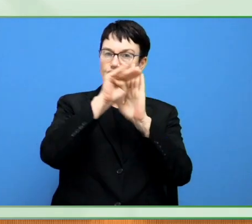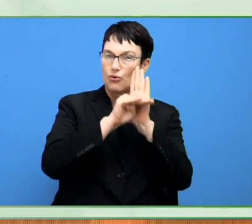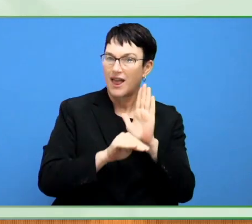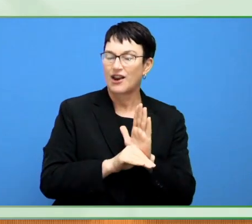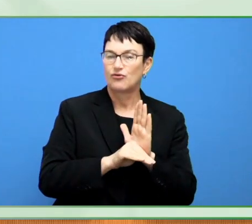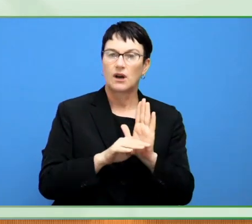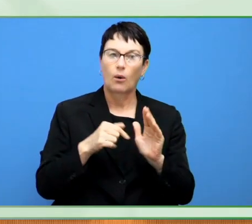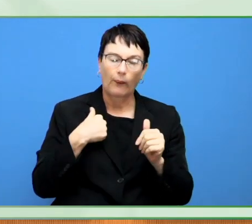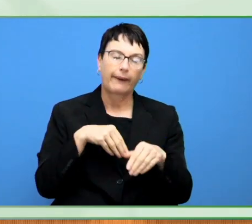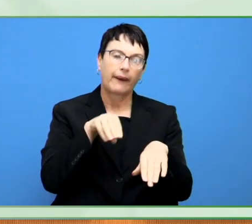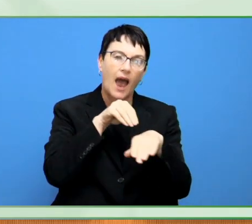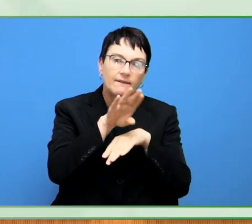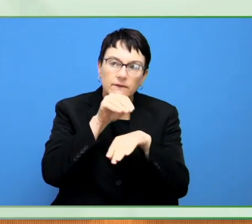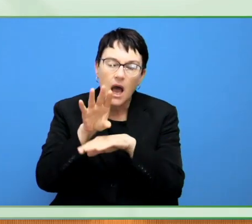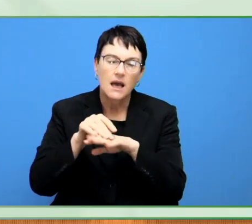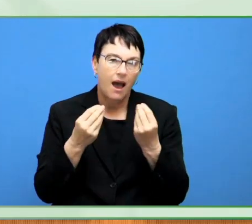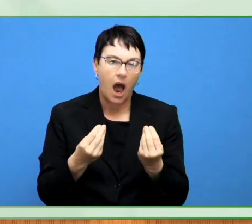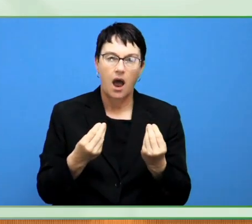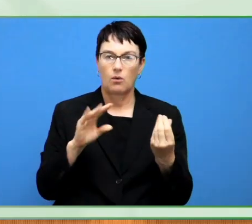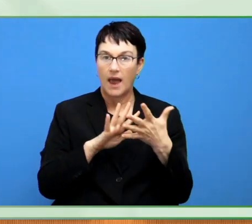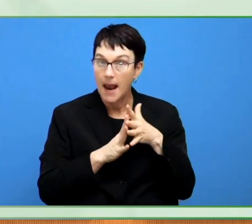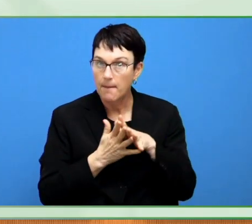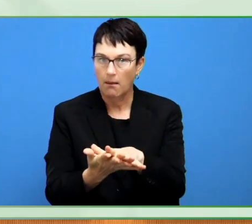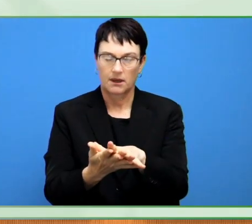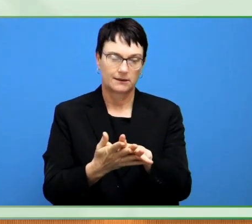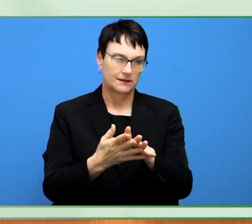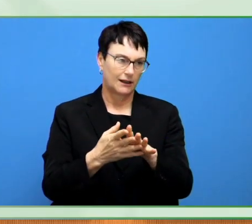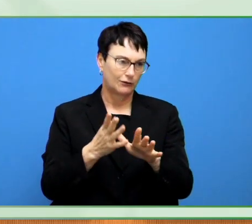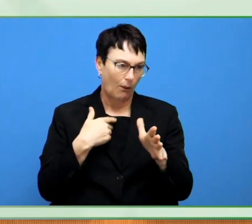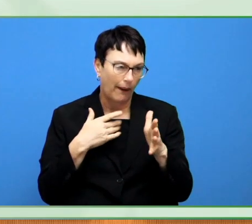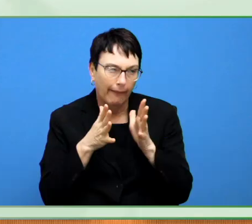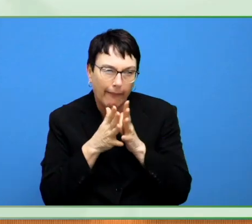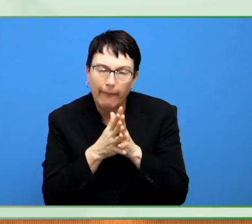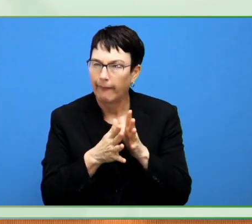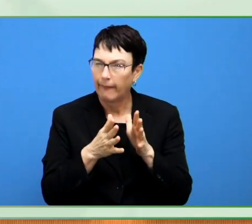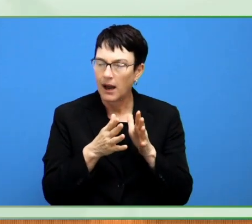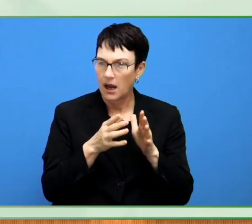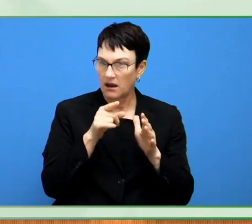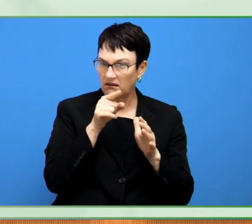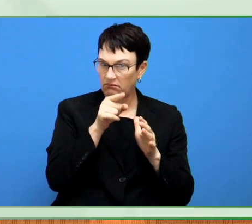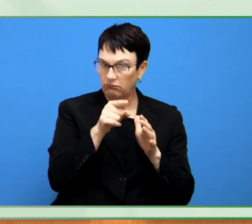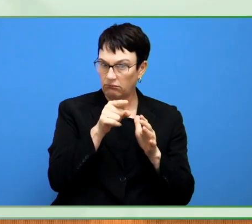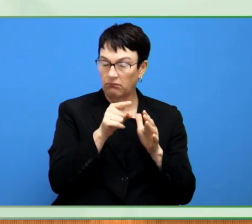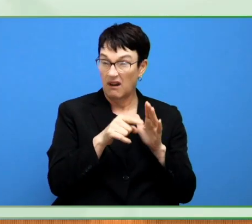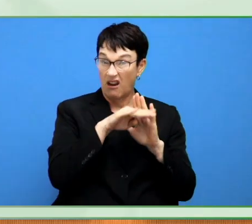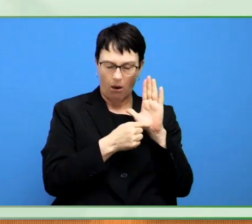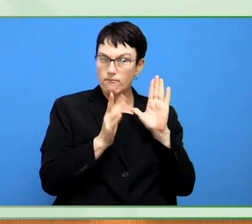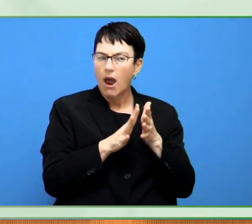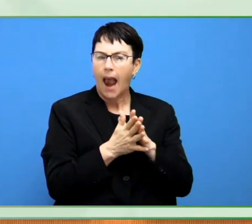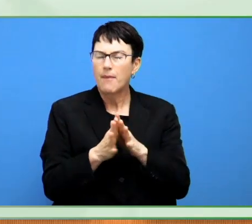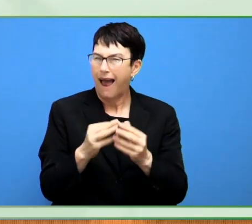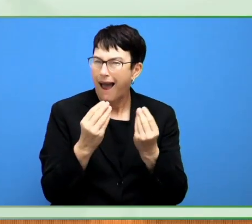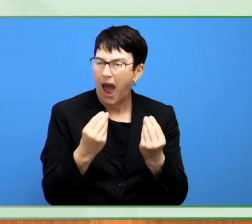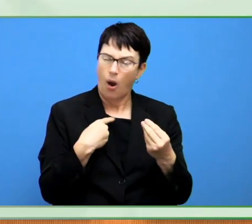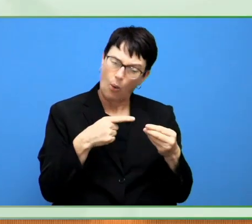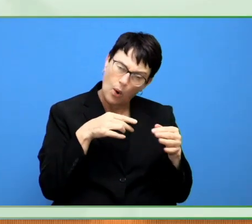implement, implementation part of now you have these regulations and how to implement the regulations. So advice on how to embed in